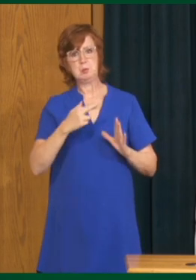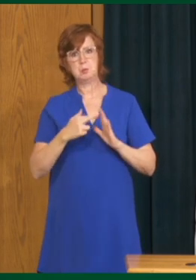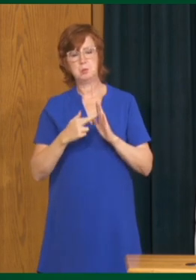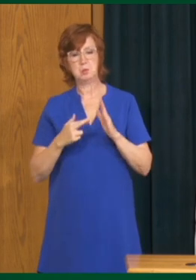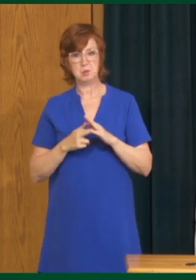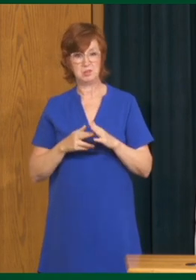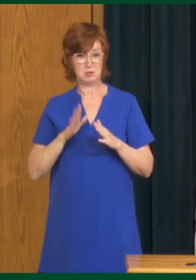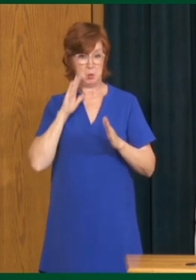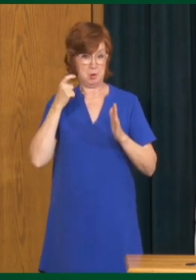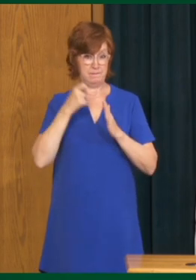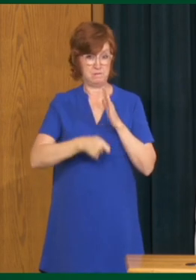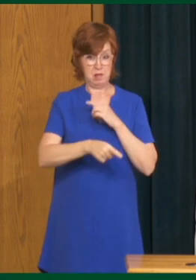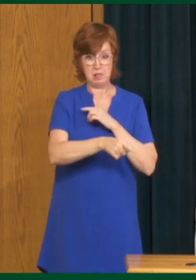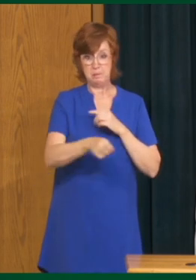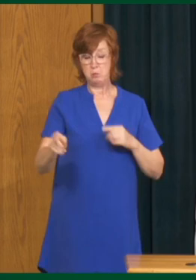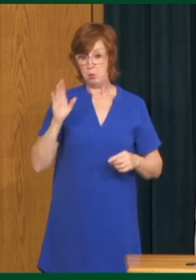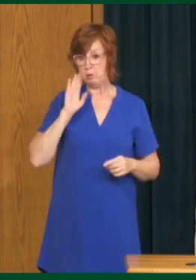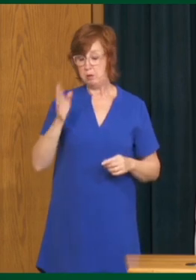So, I